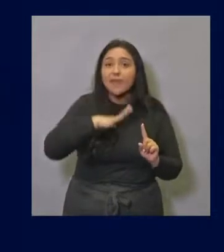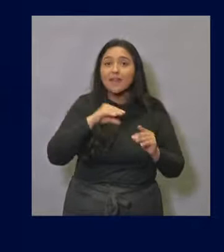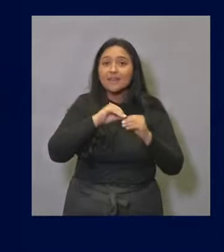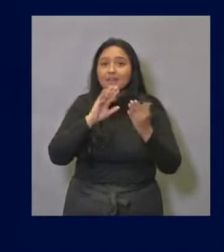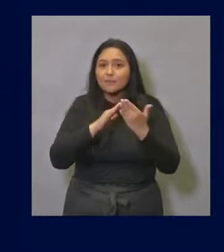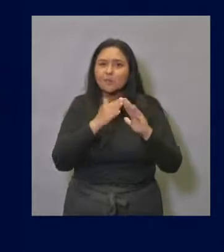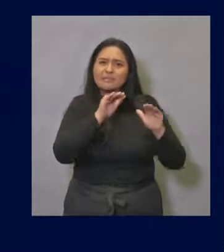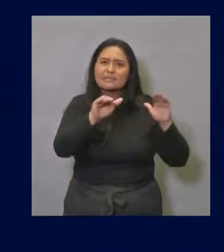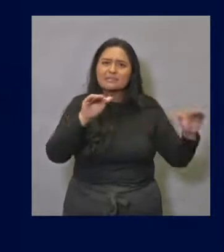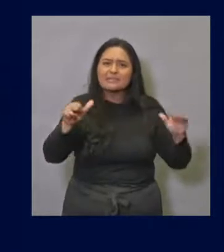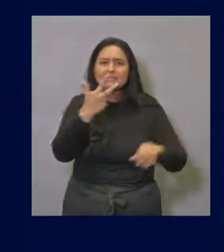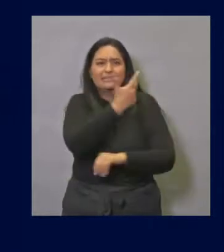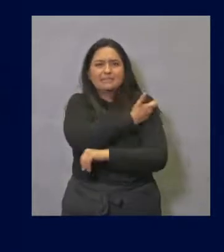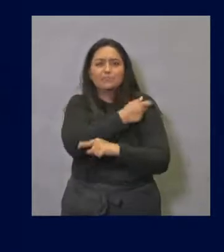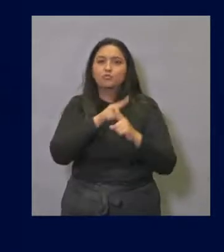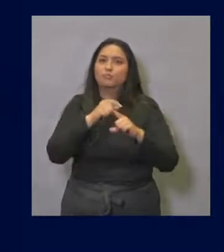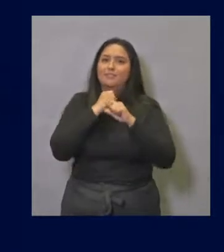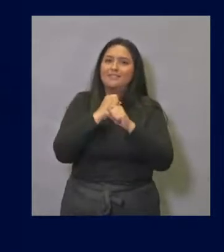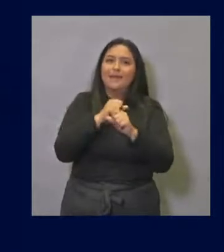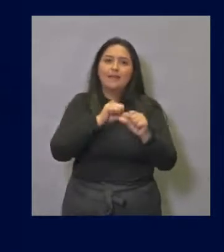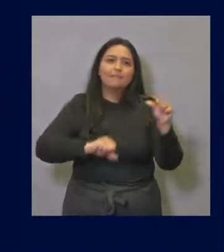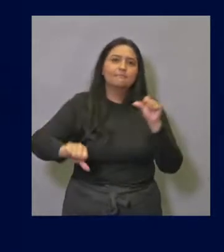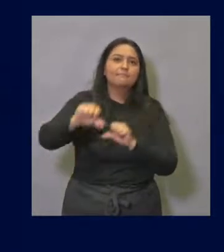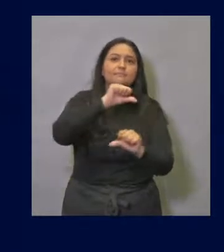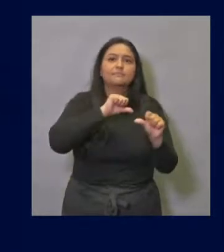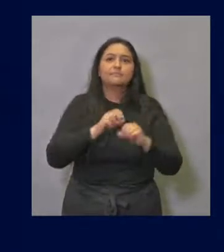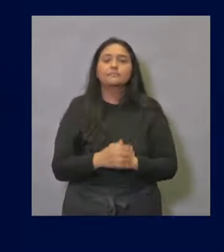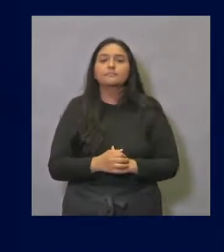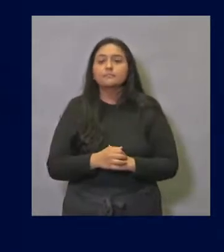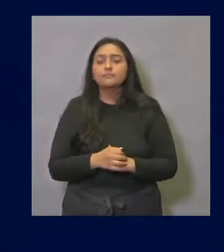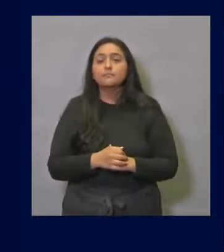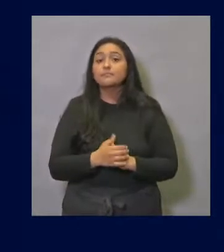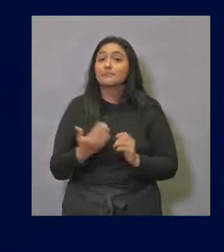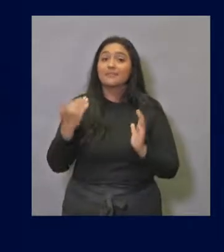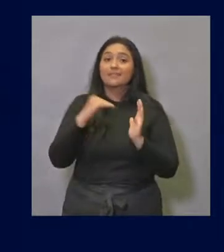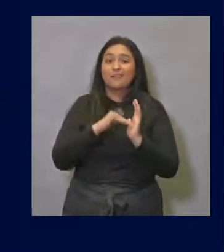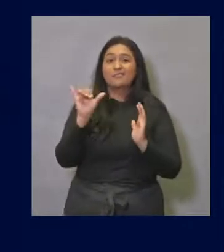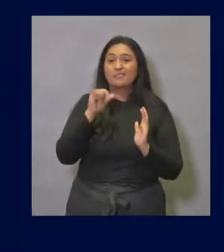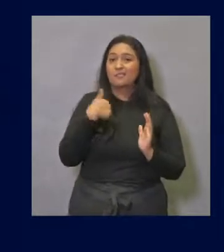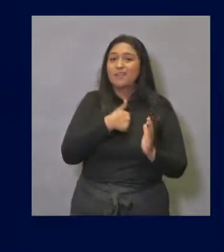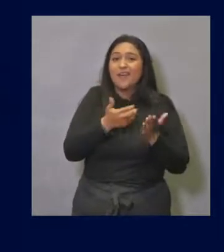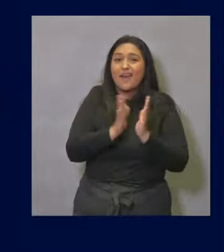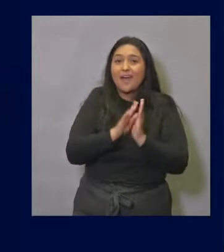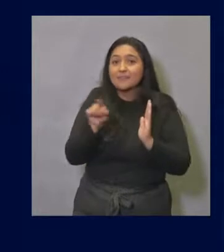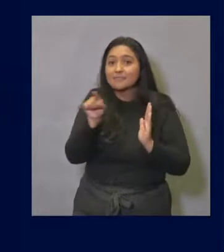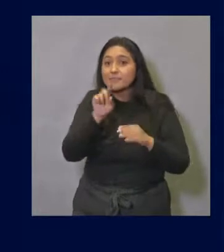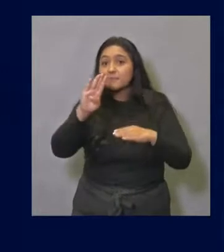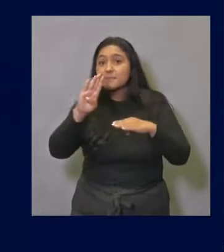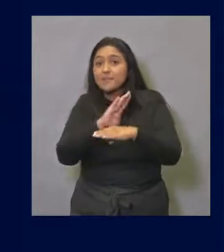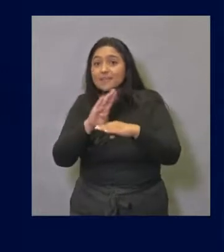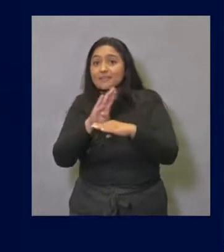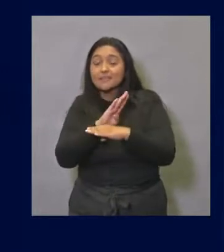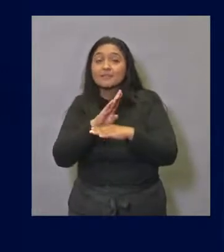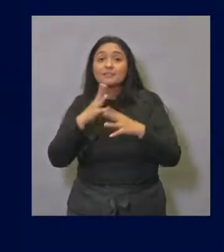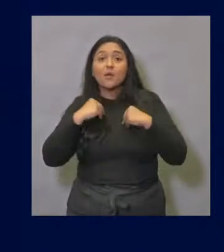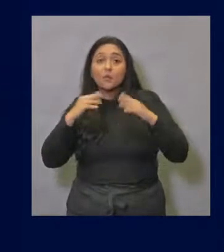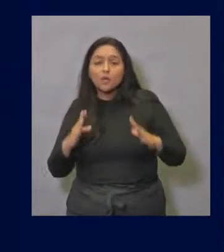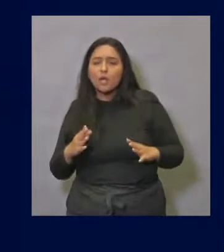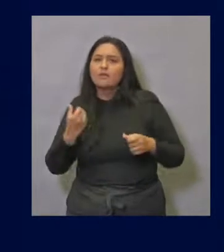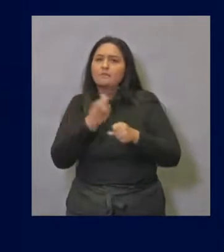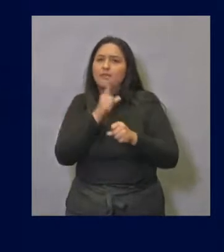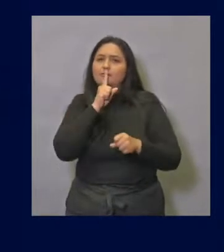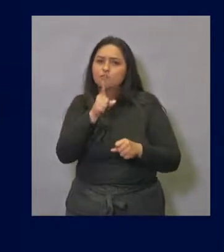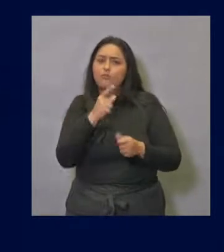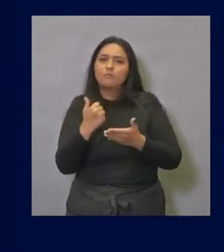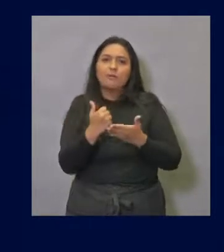get to protect each other. We also, again, ask our businesses to help make sure employees can easily get vaccinated